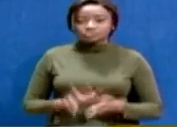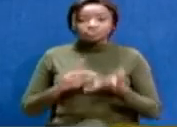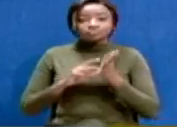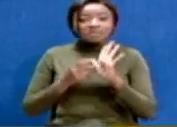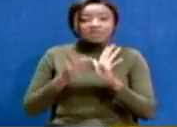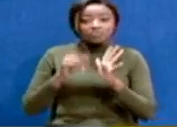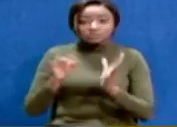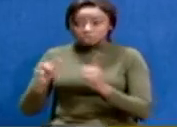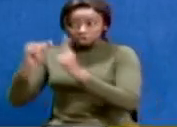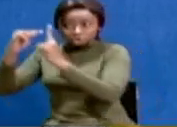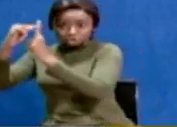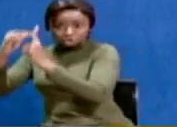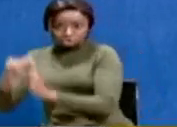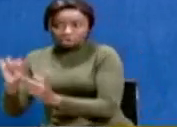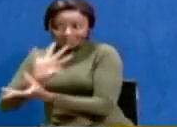89% of the cases.